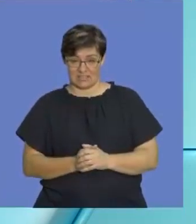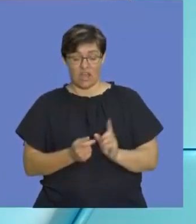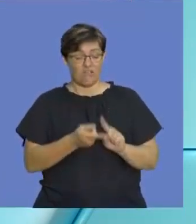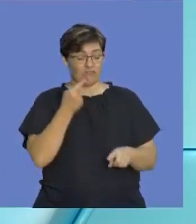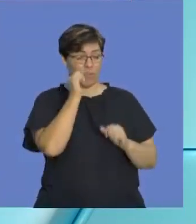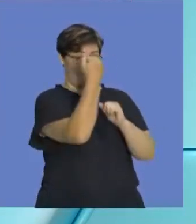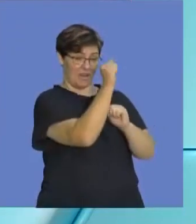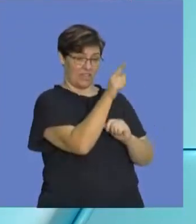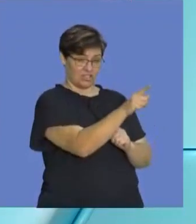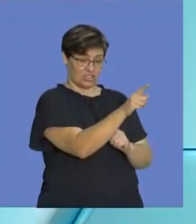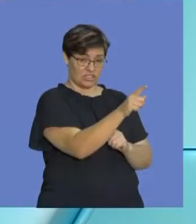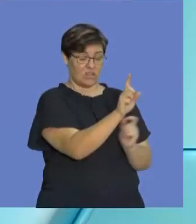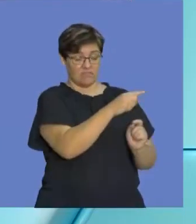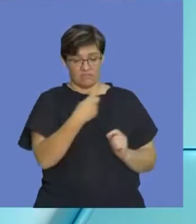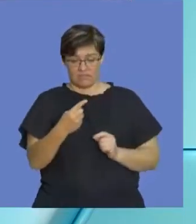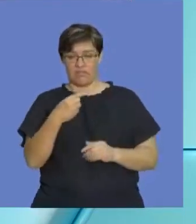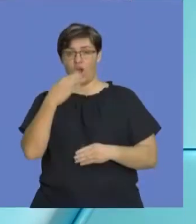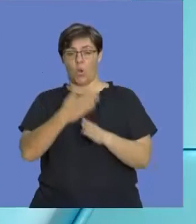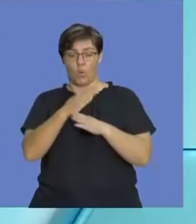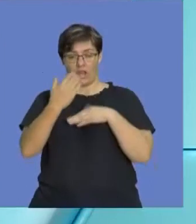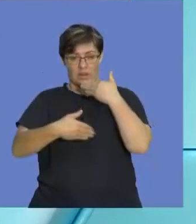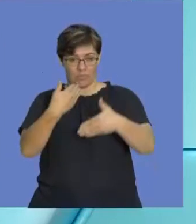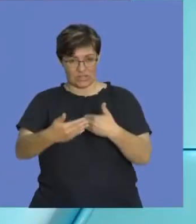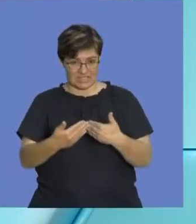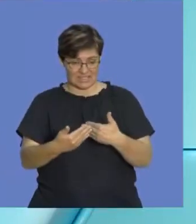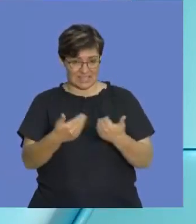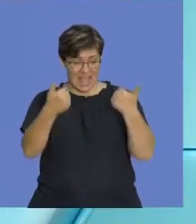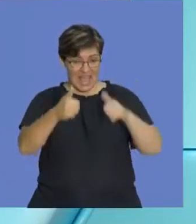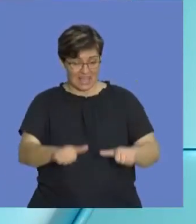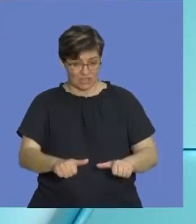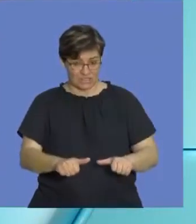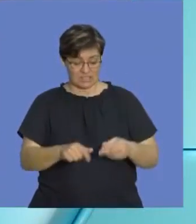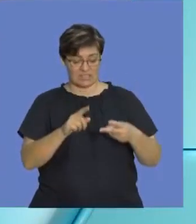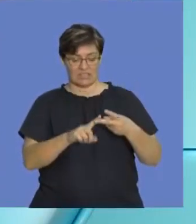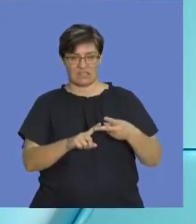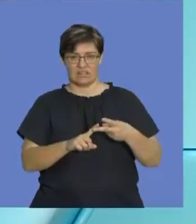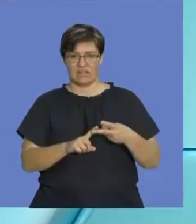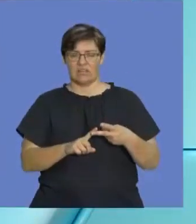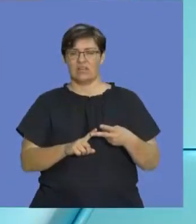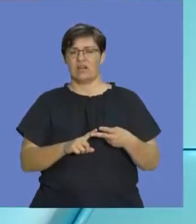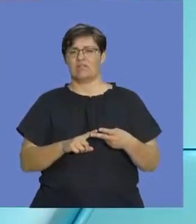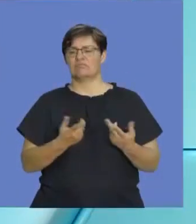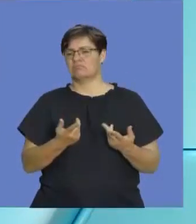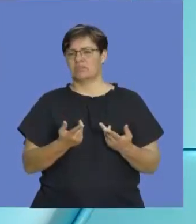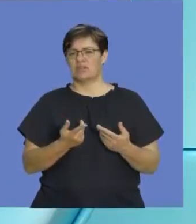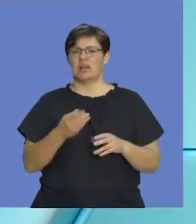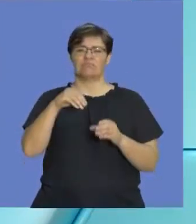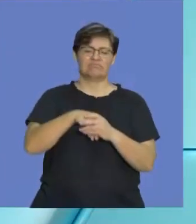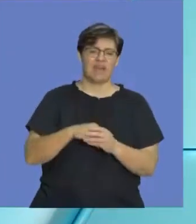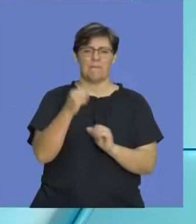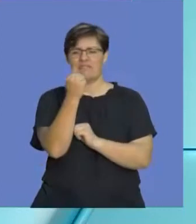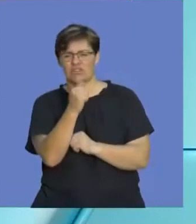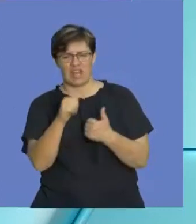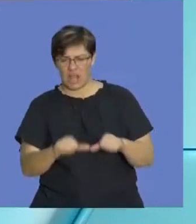from where? From your manufacturing account, from your work in process account. I'm giving you all the names: work in process, work in